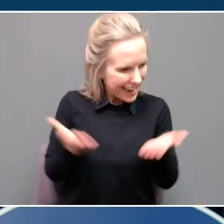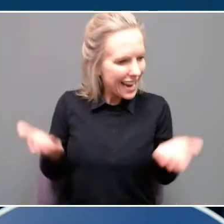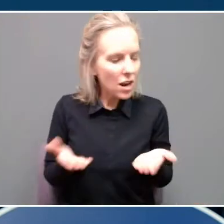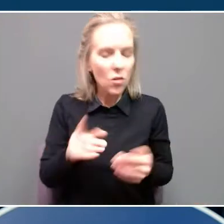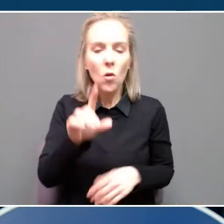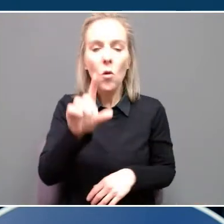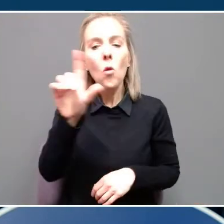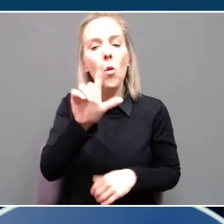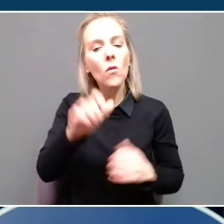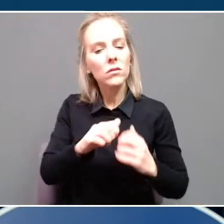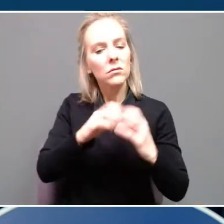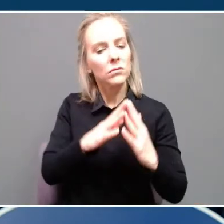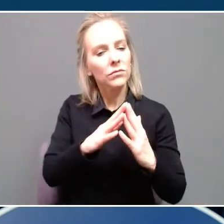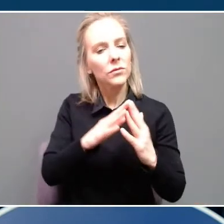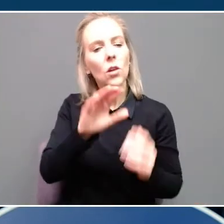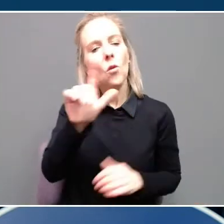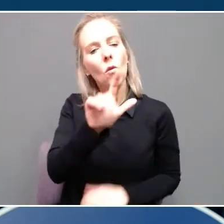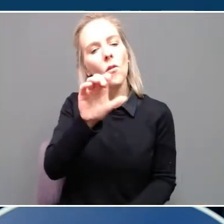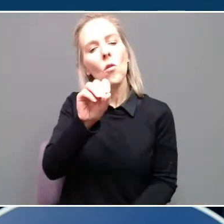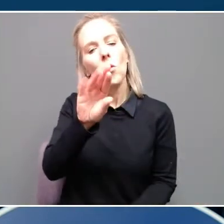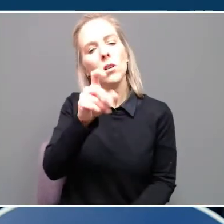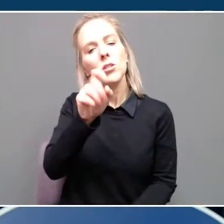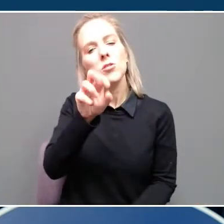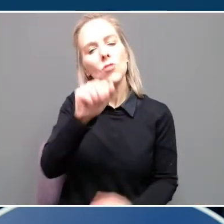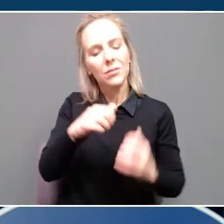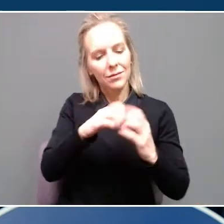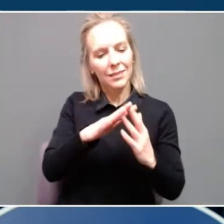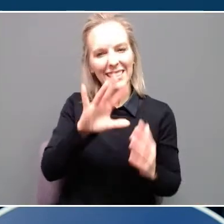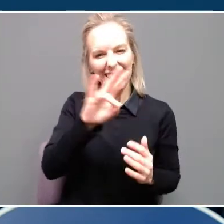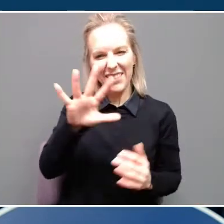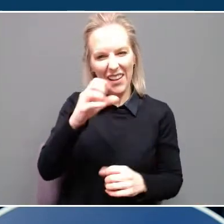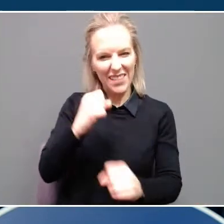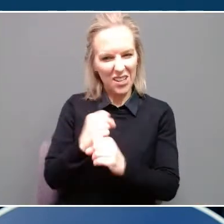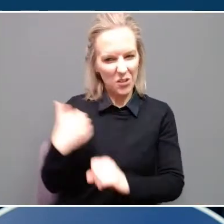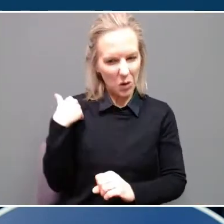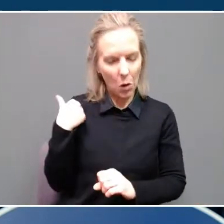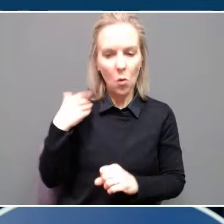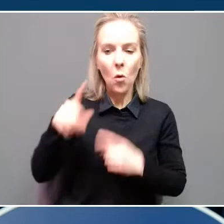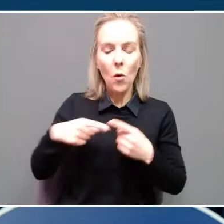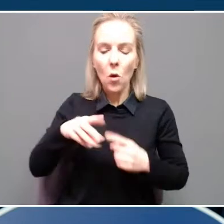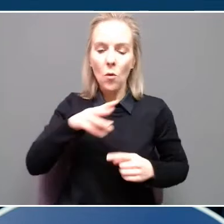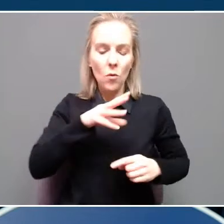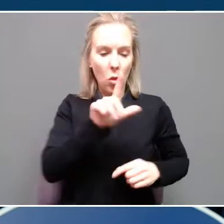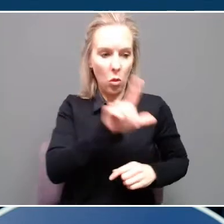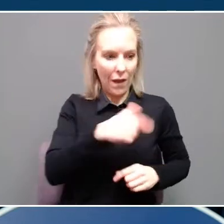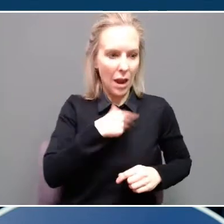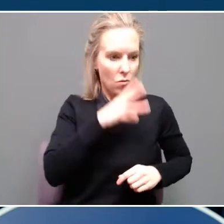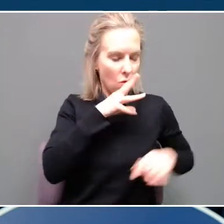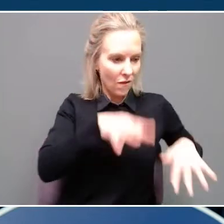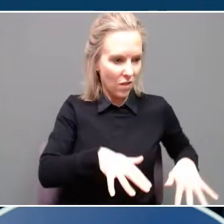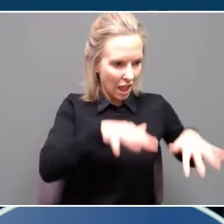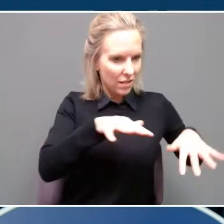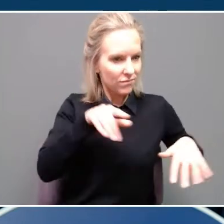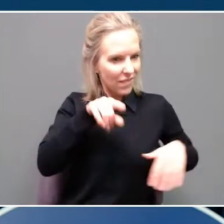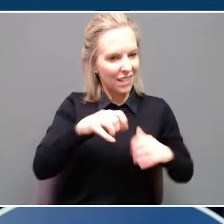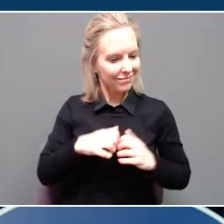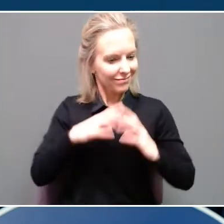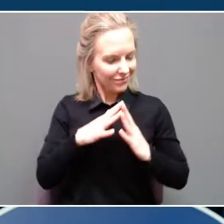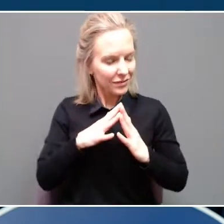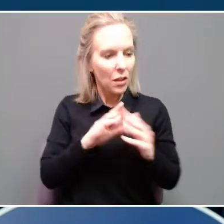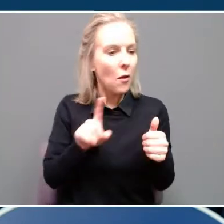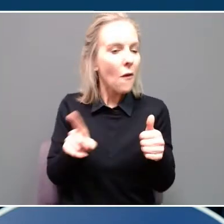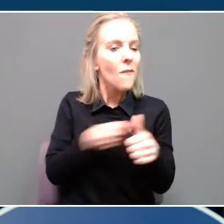years ago after a major flood in Louisville. Now, the first place they're going after Mammoth Cave is Eastern